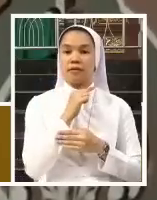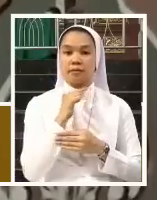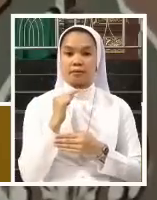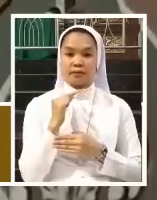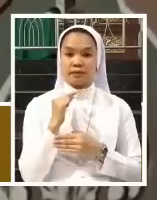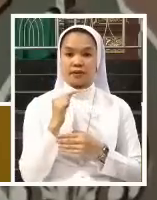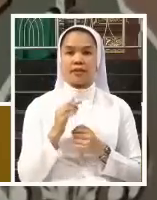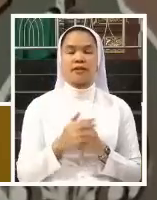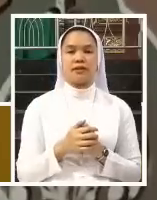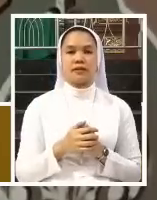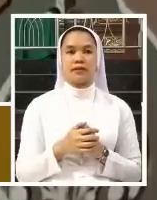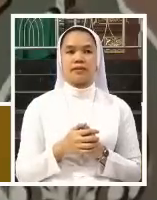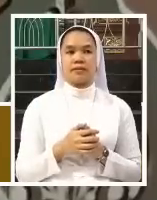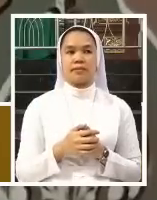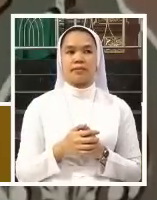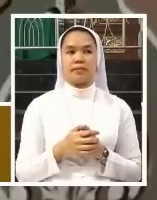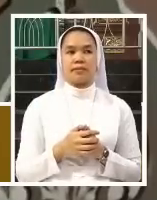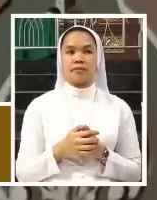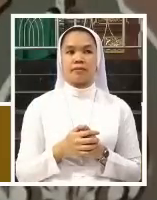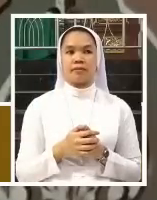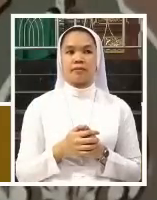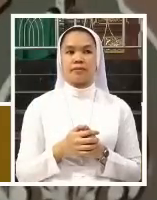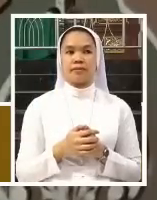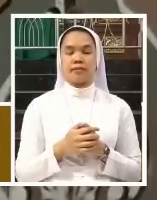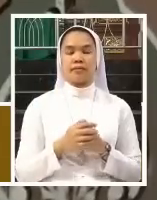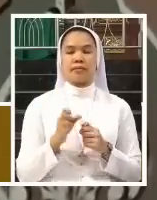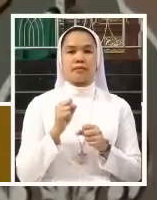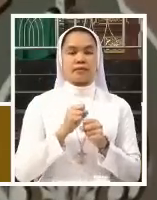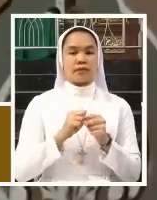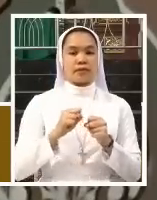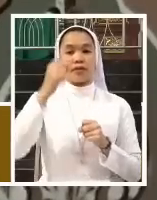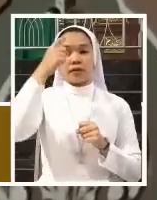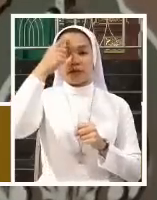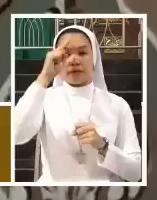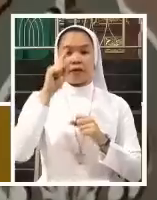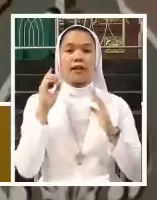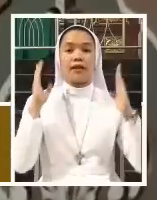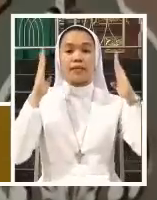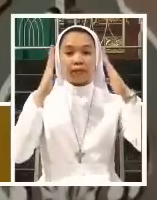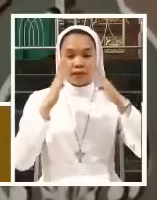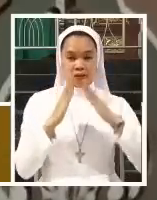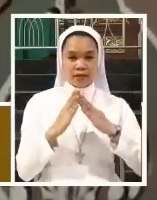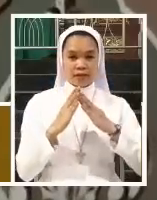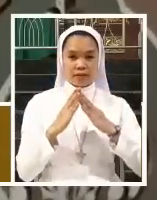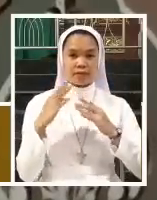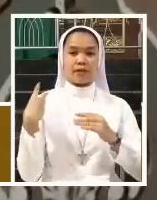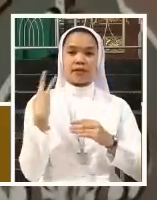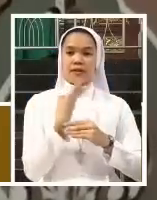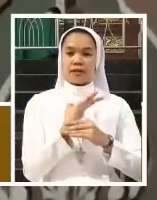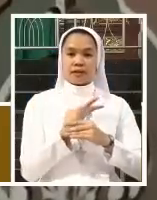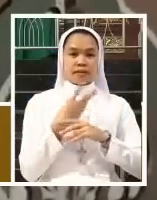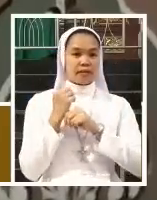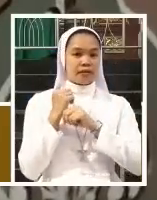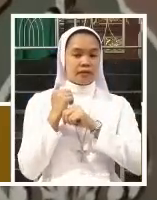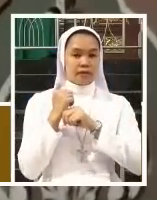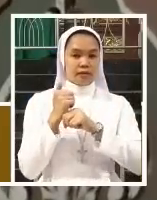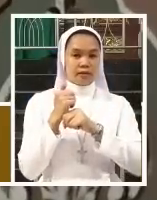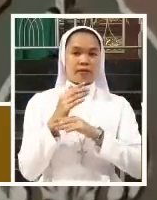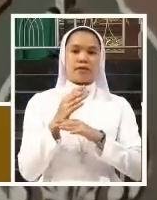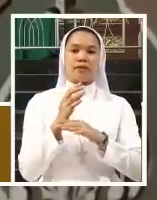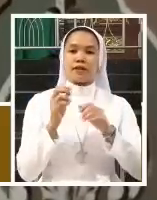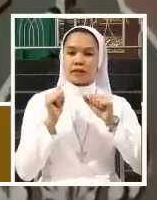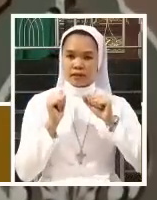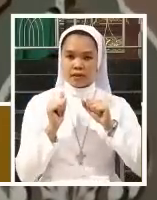care. So para sa sako, we are ambassadors for Christ, capable